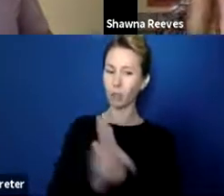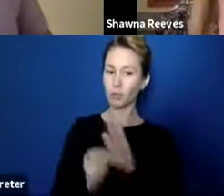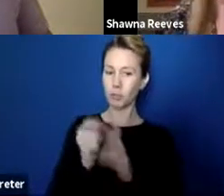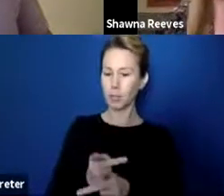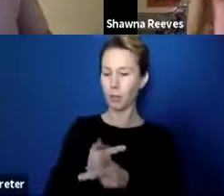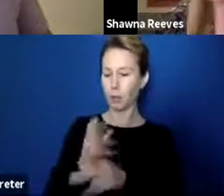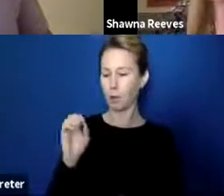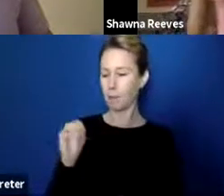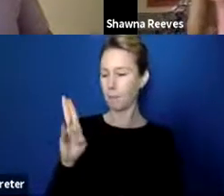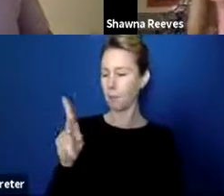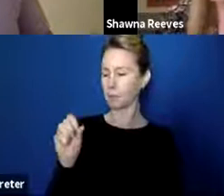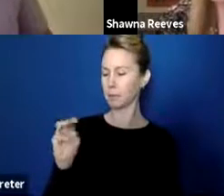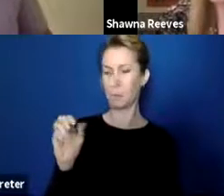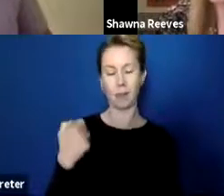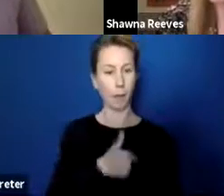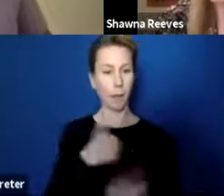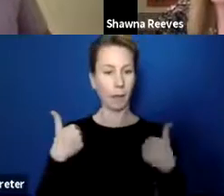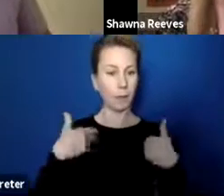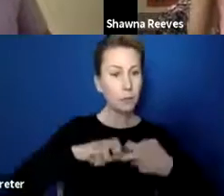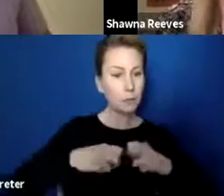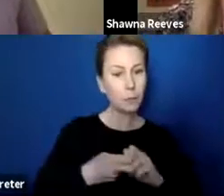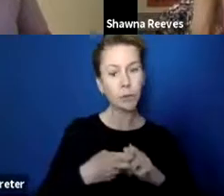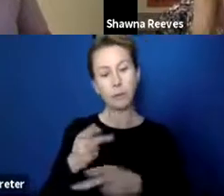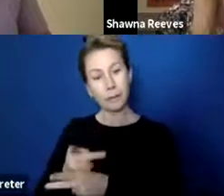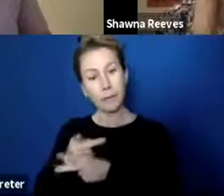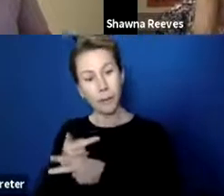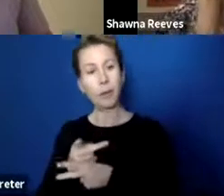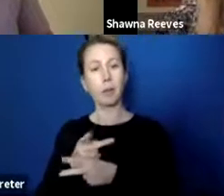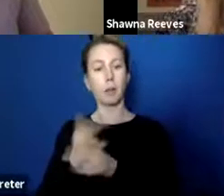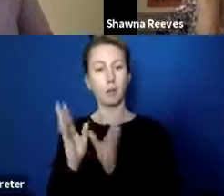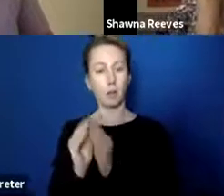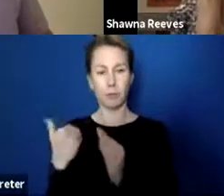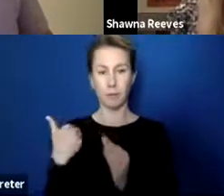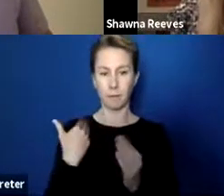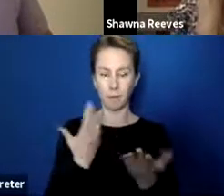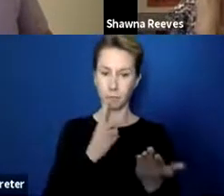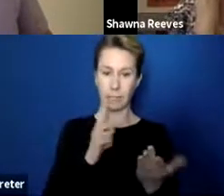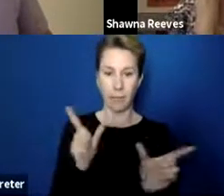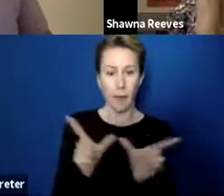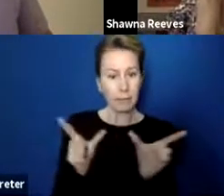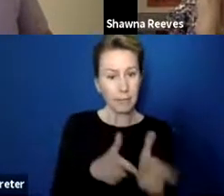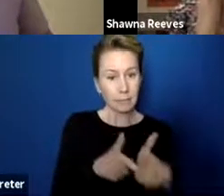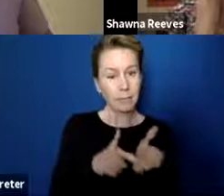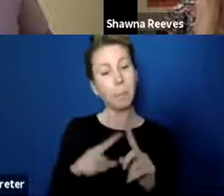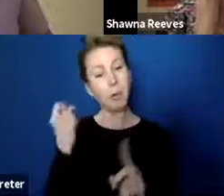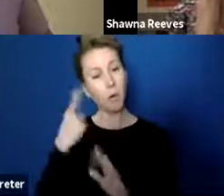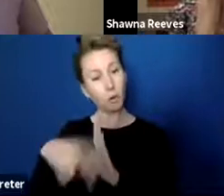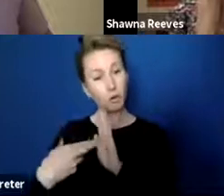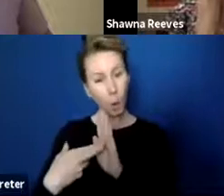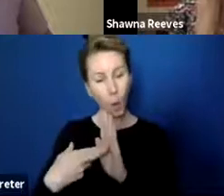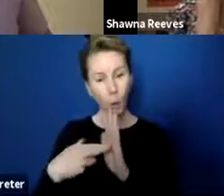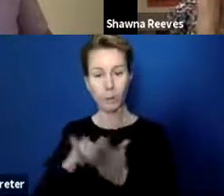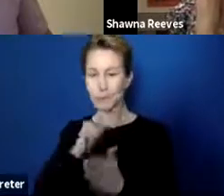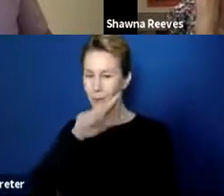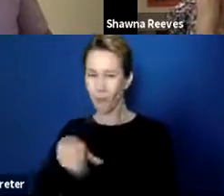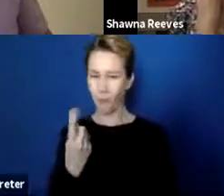about the power and the role of the long-term care ombudsman, especially during the COVID-19 crisis? Yeah, I think as long-term